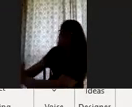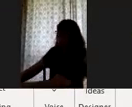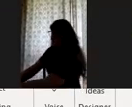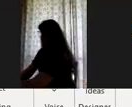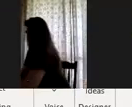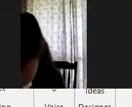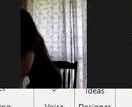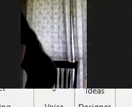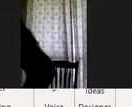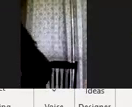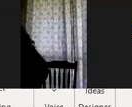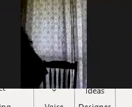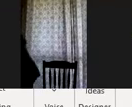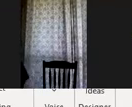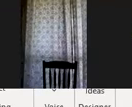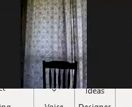the drawer stuck. All right.